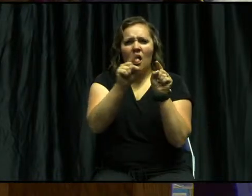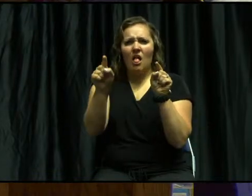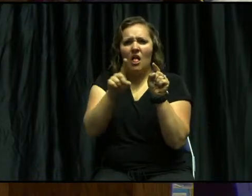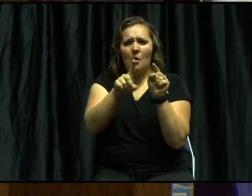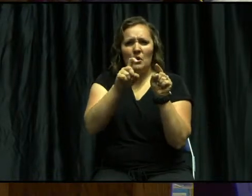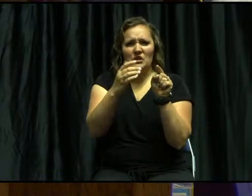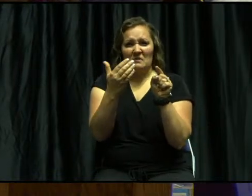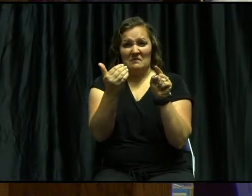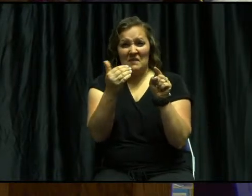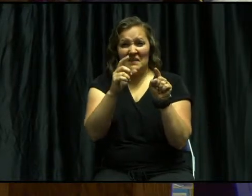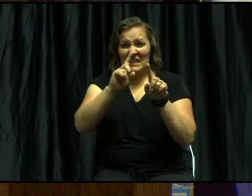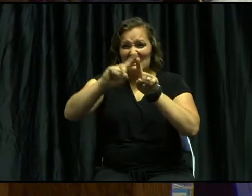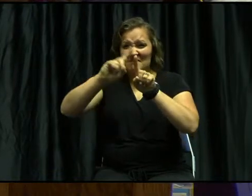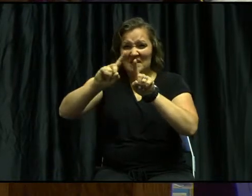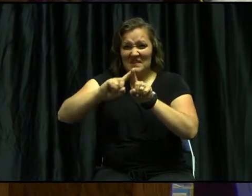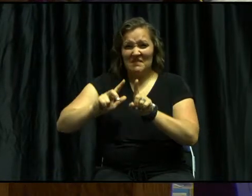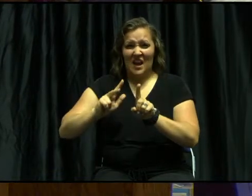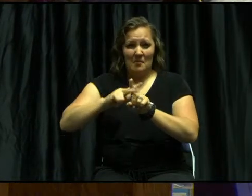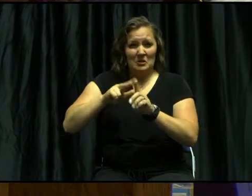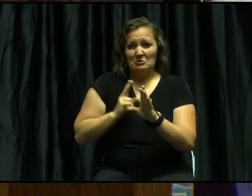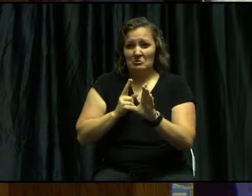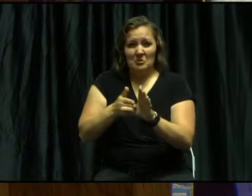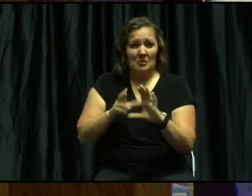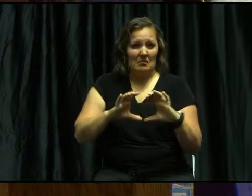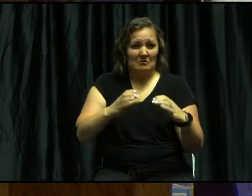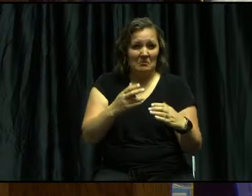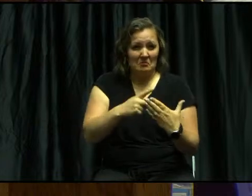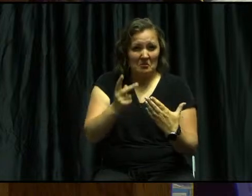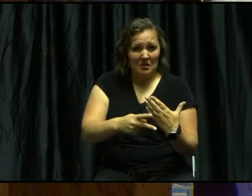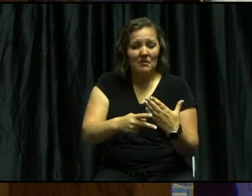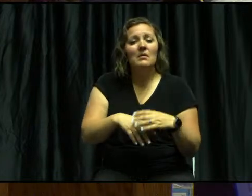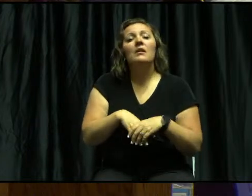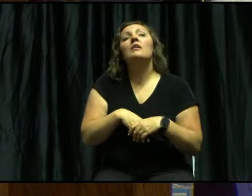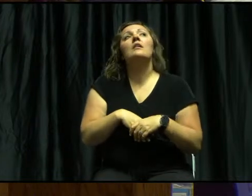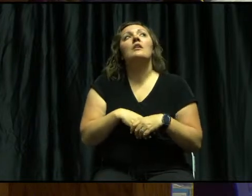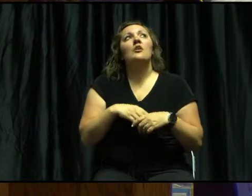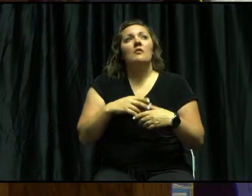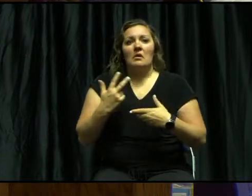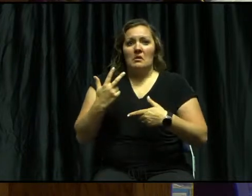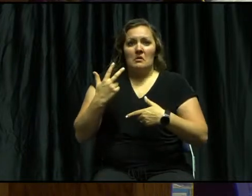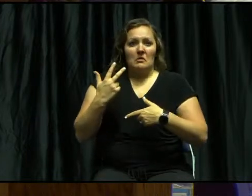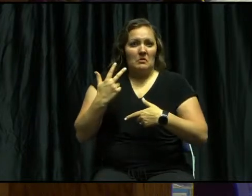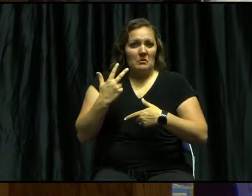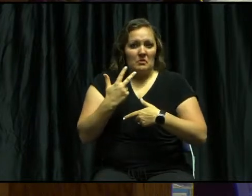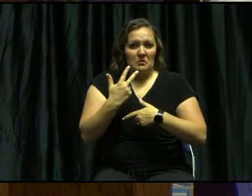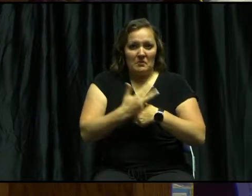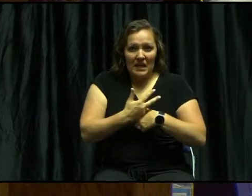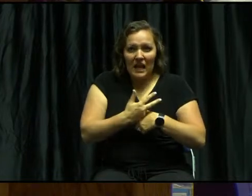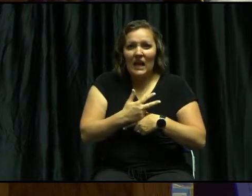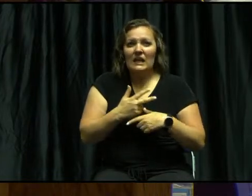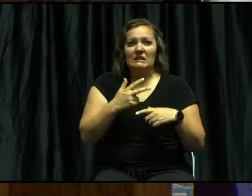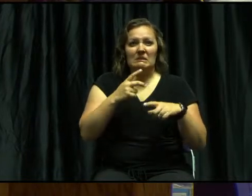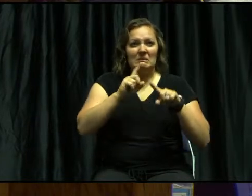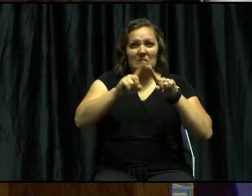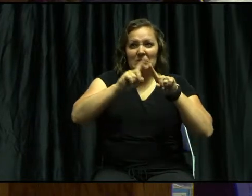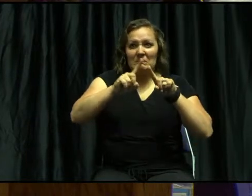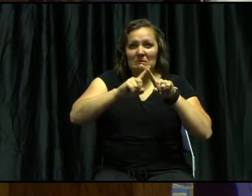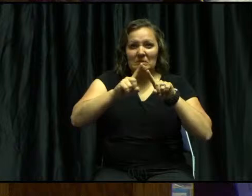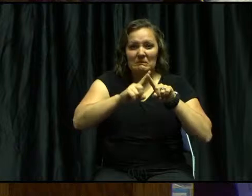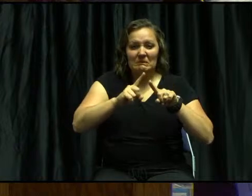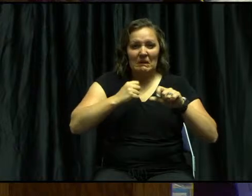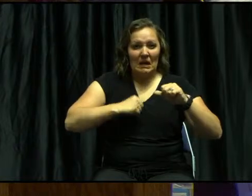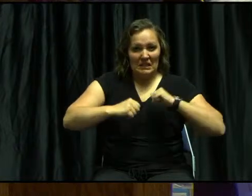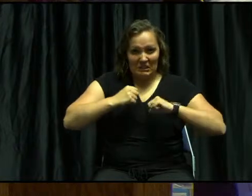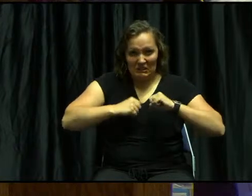115 applicants. Over 3 nights and 3 rounds of auditions, countless interviews, I